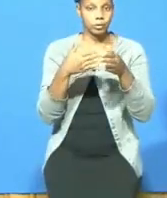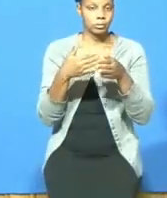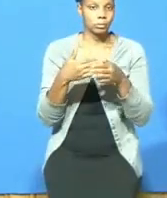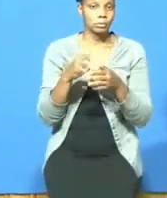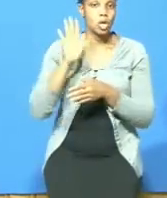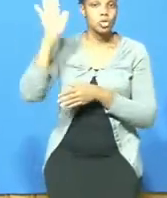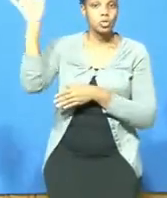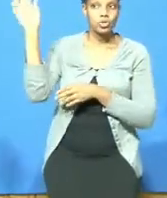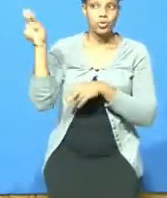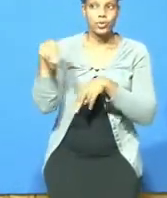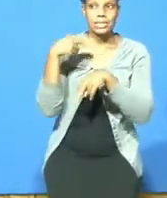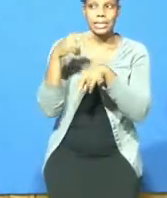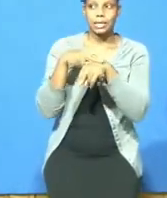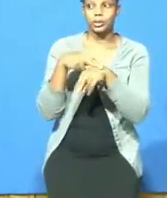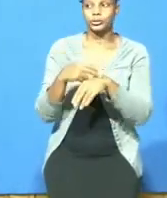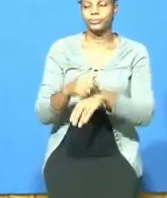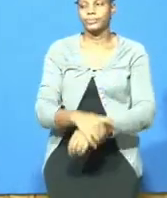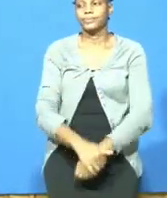It's your nature.